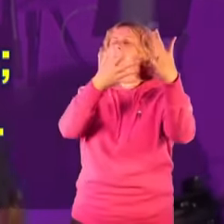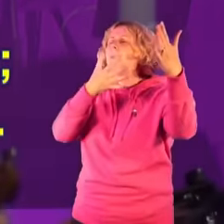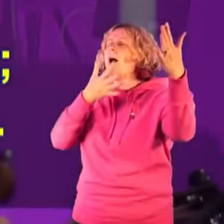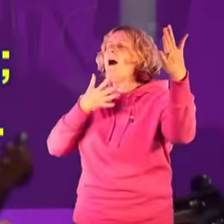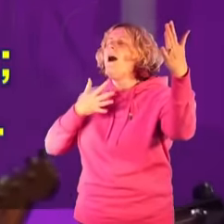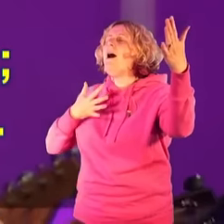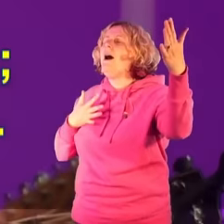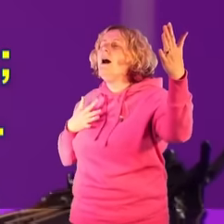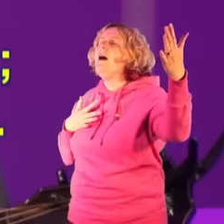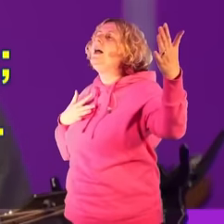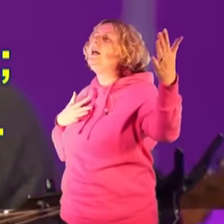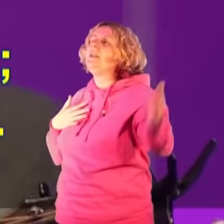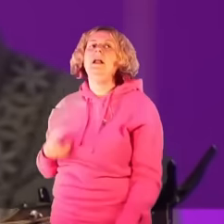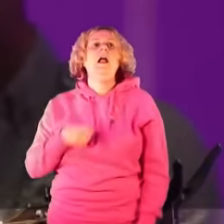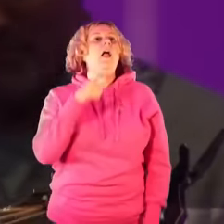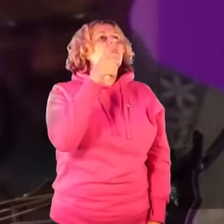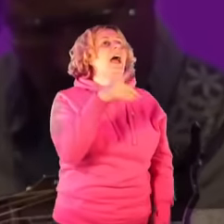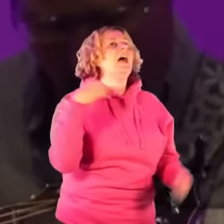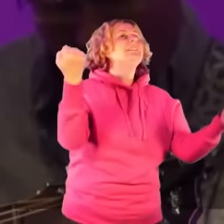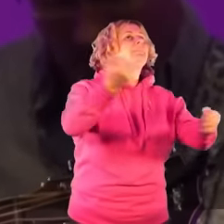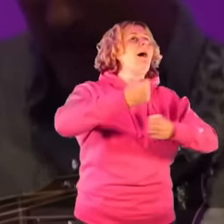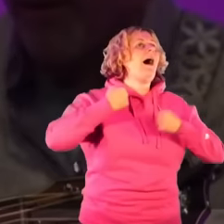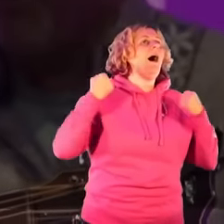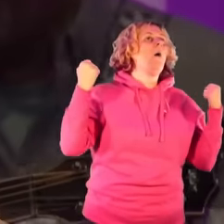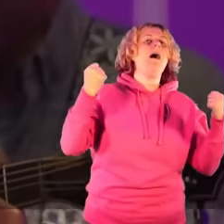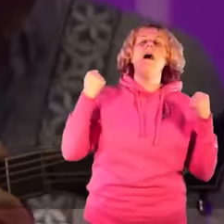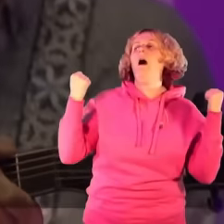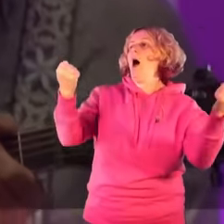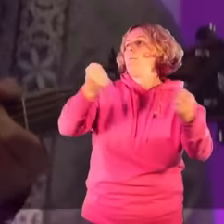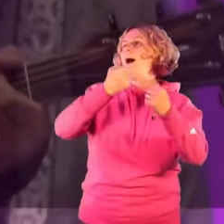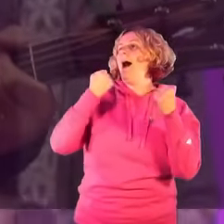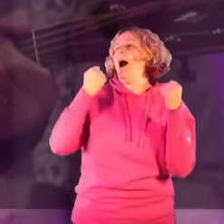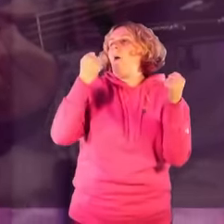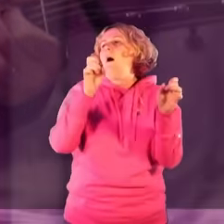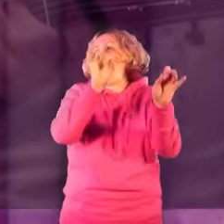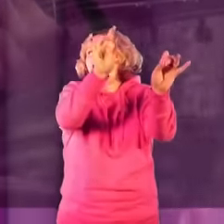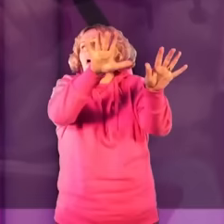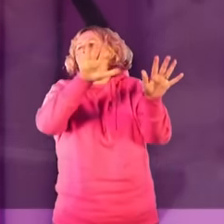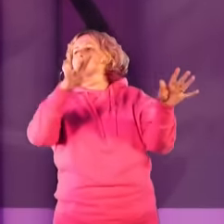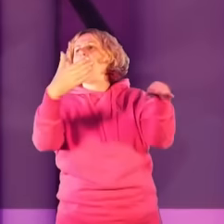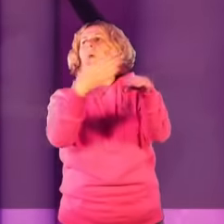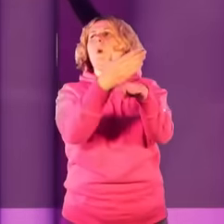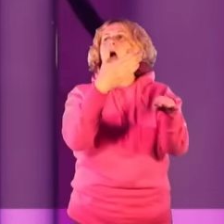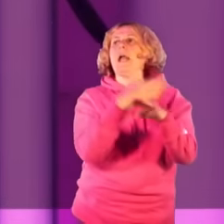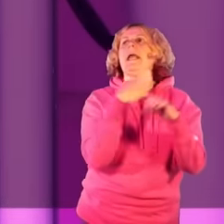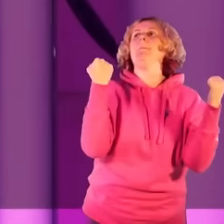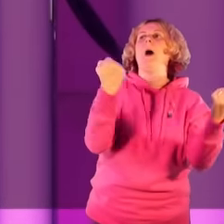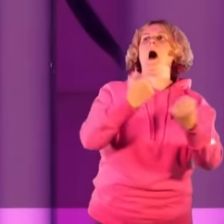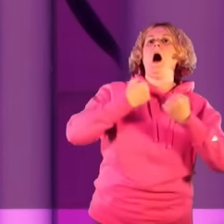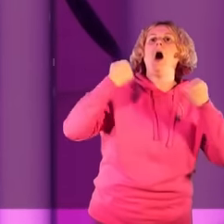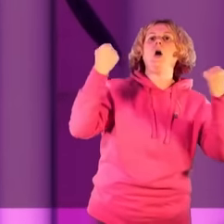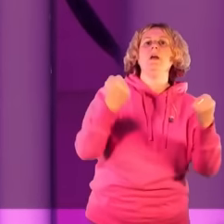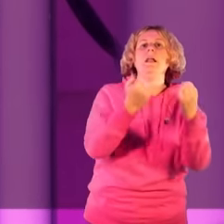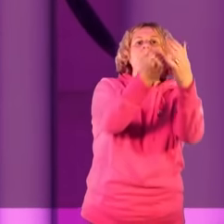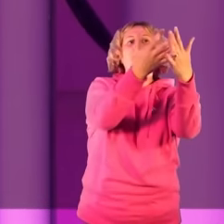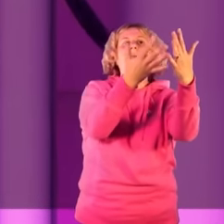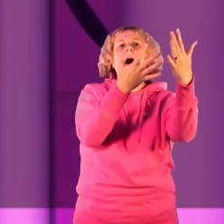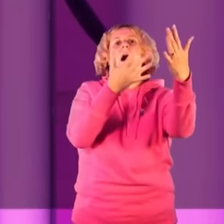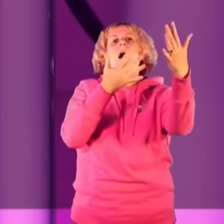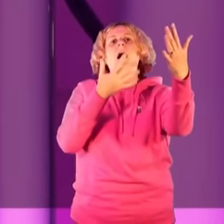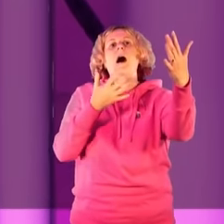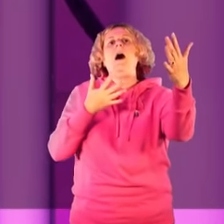power in the blood. There is power, power, wonder-working power in